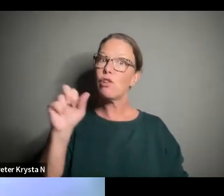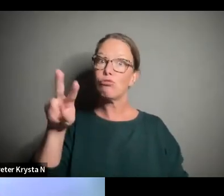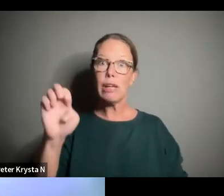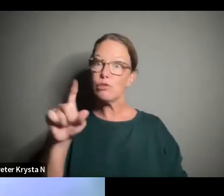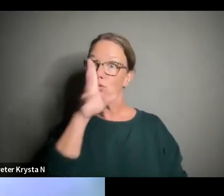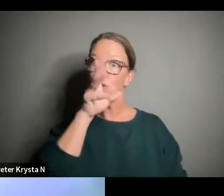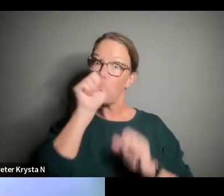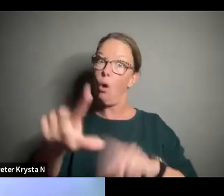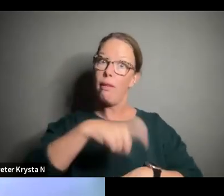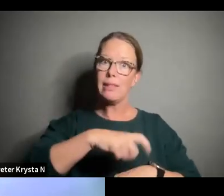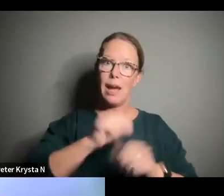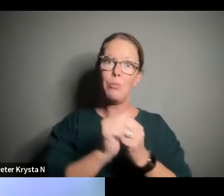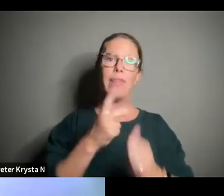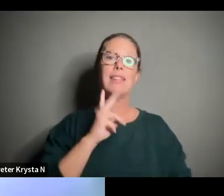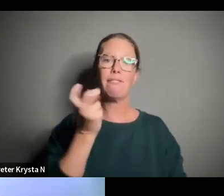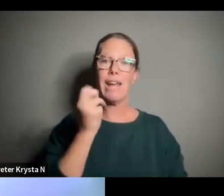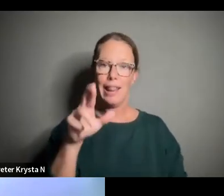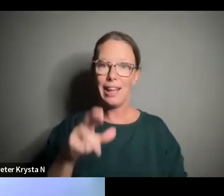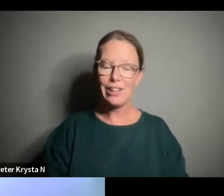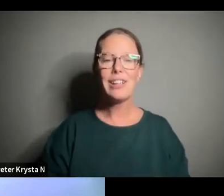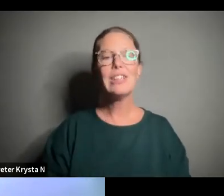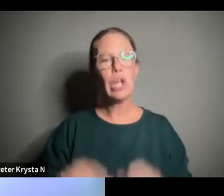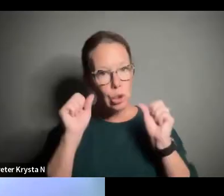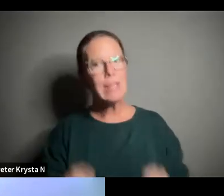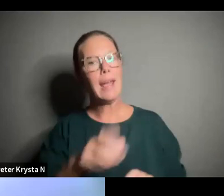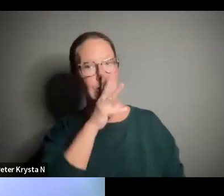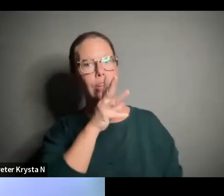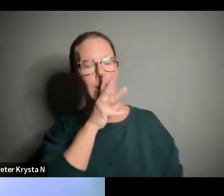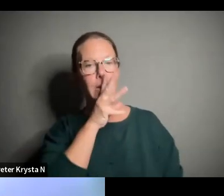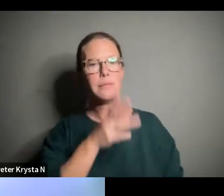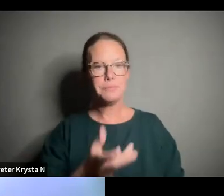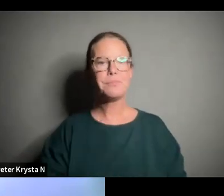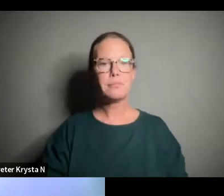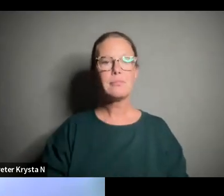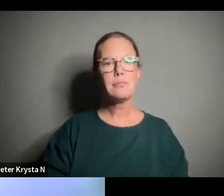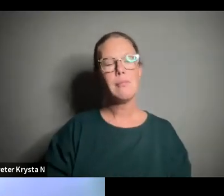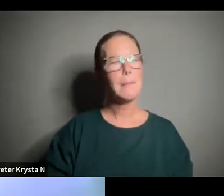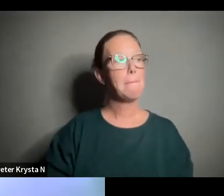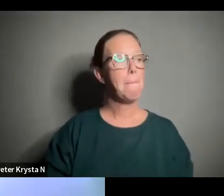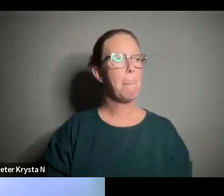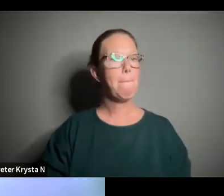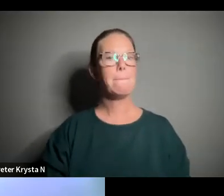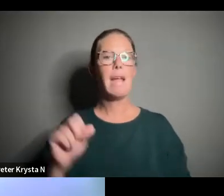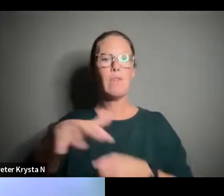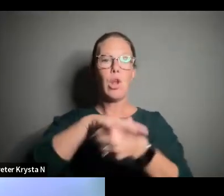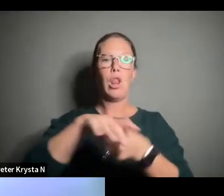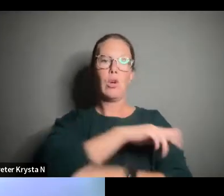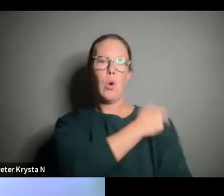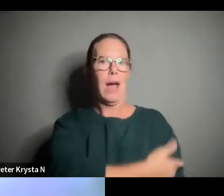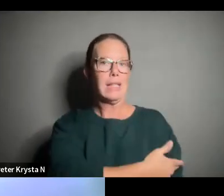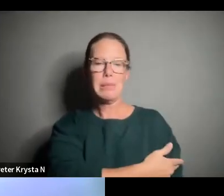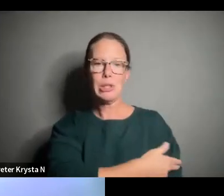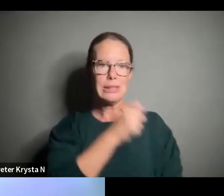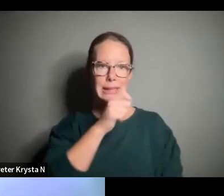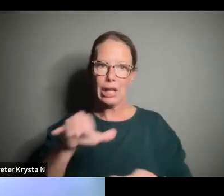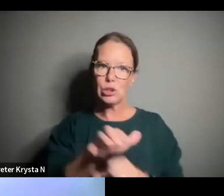his ventilator. And so you can talk, and that's part of that is, if your local hospital is not doing that, fine. And